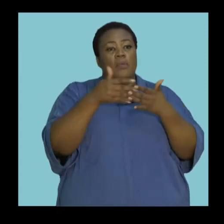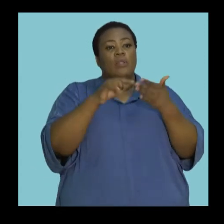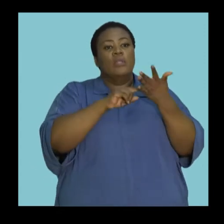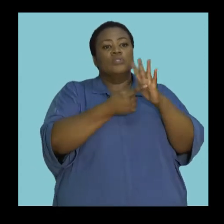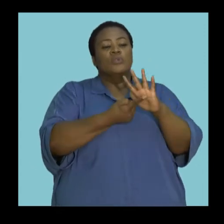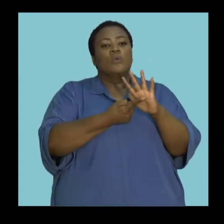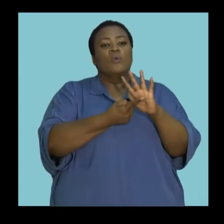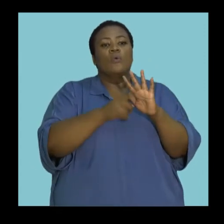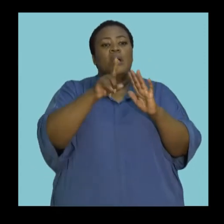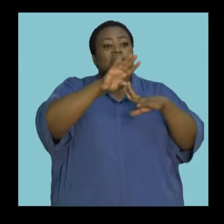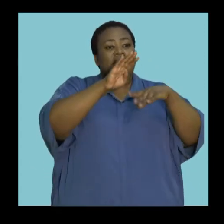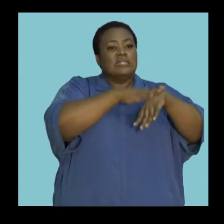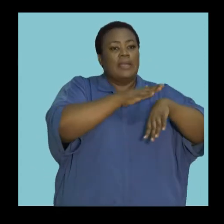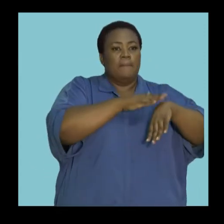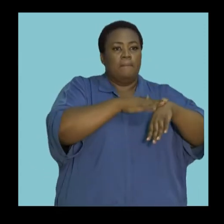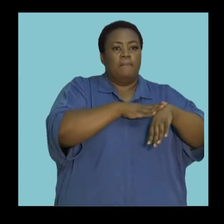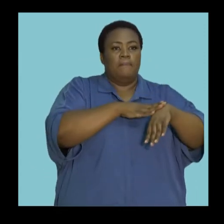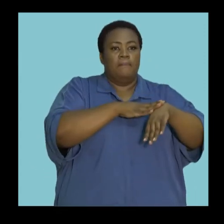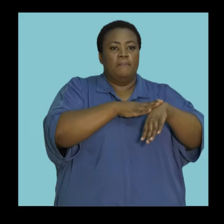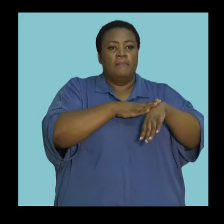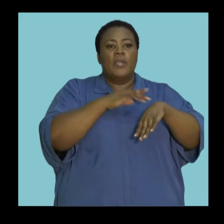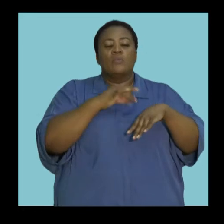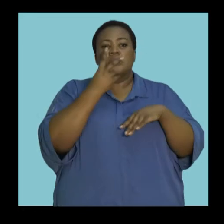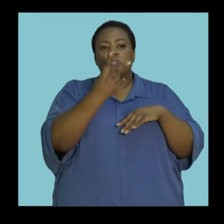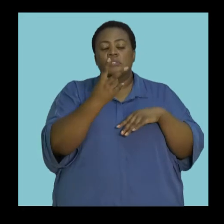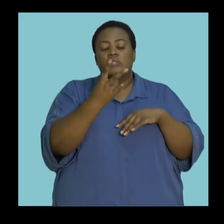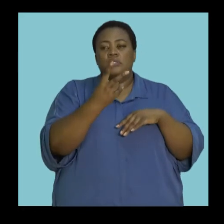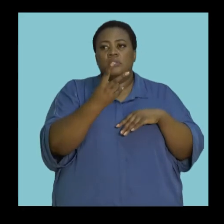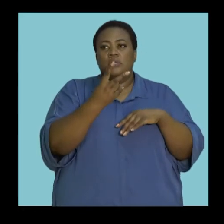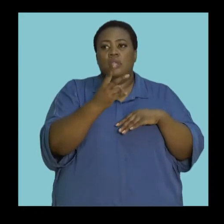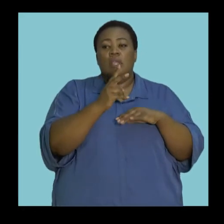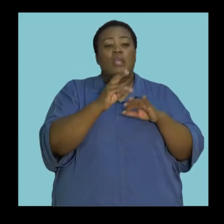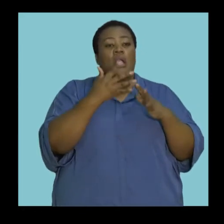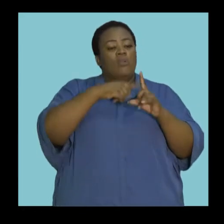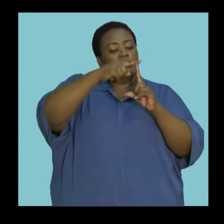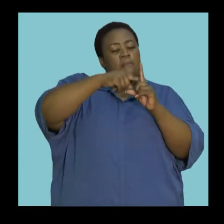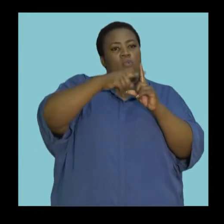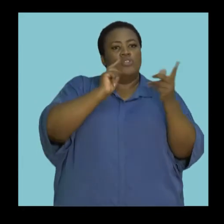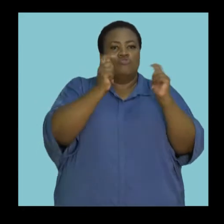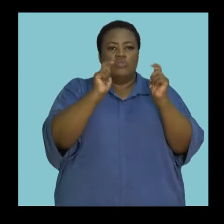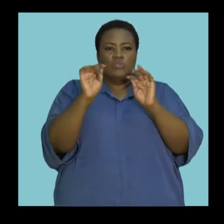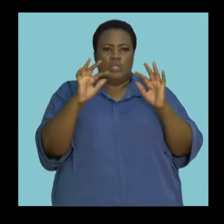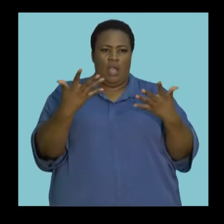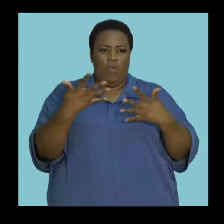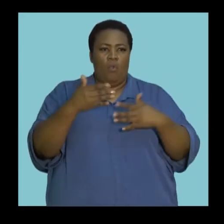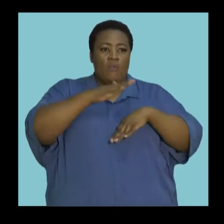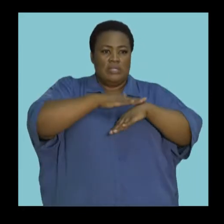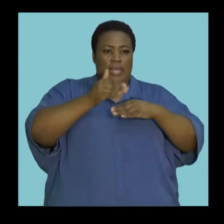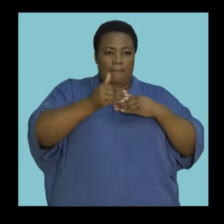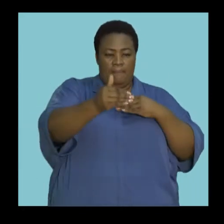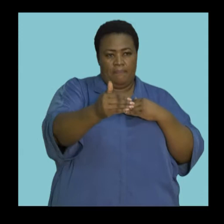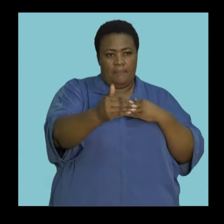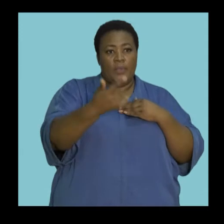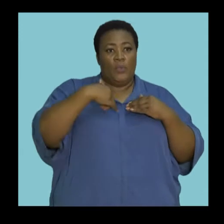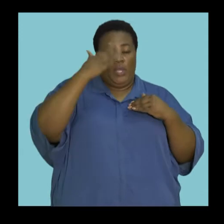which illustrates the time, and we've looked at how that temperature changes over a period of time. We know